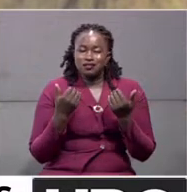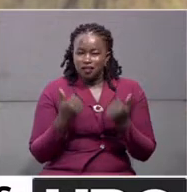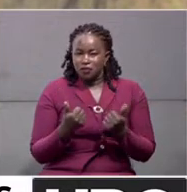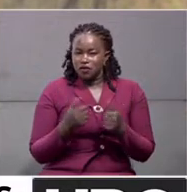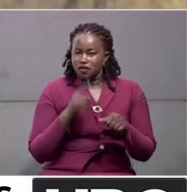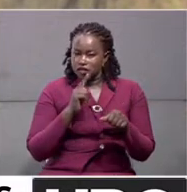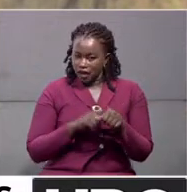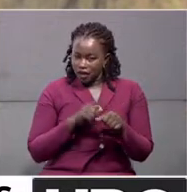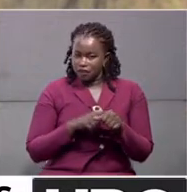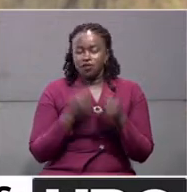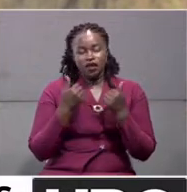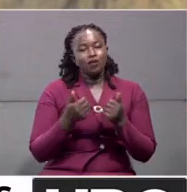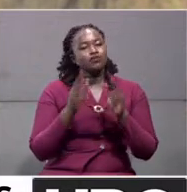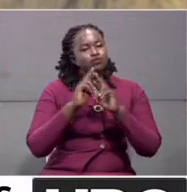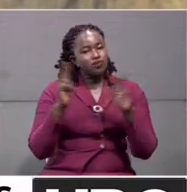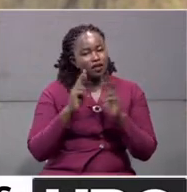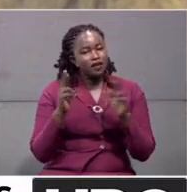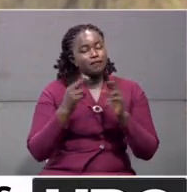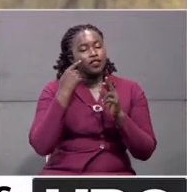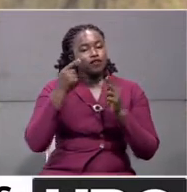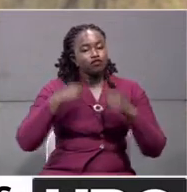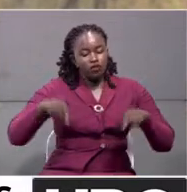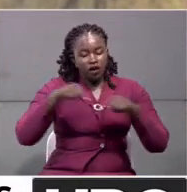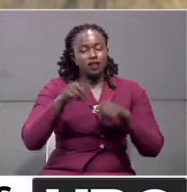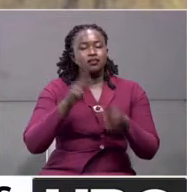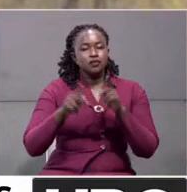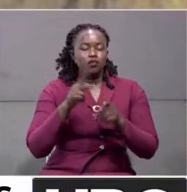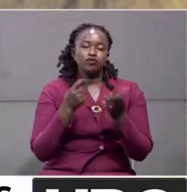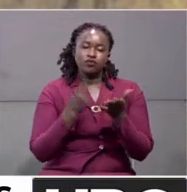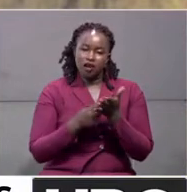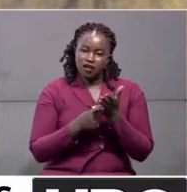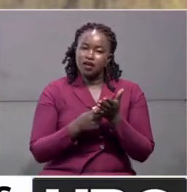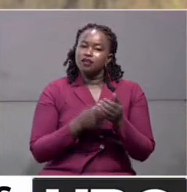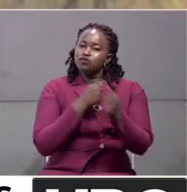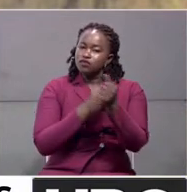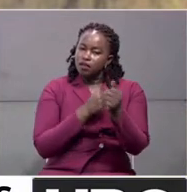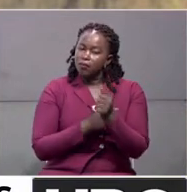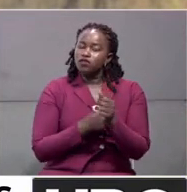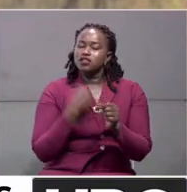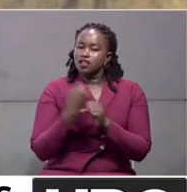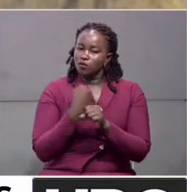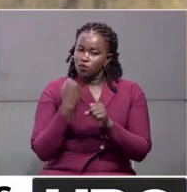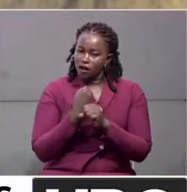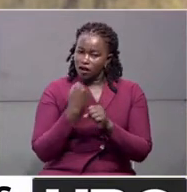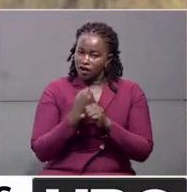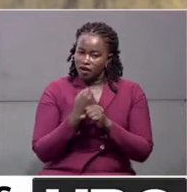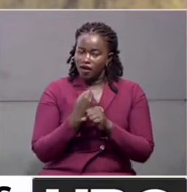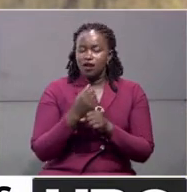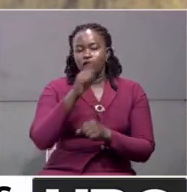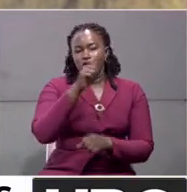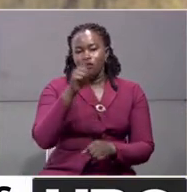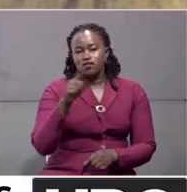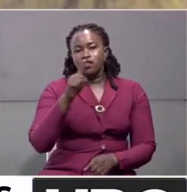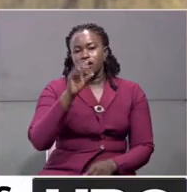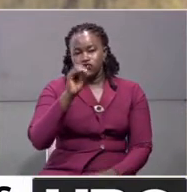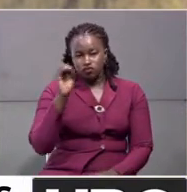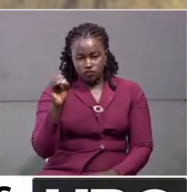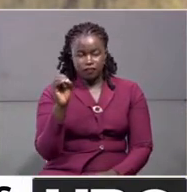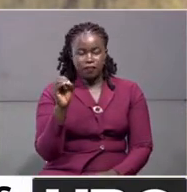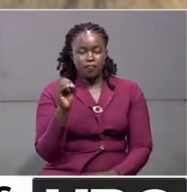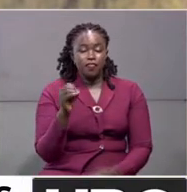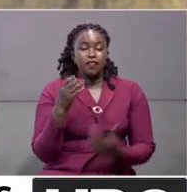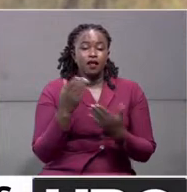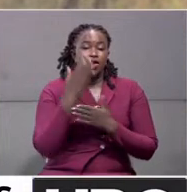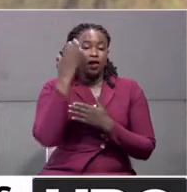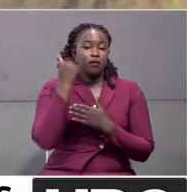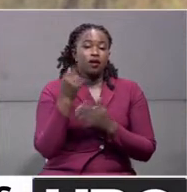time has come for us as Ugandans to support the operations of the zoo,